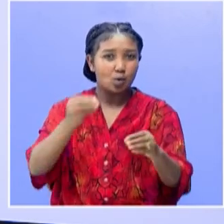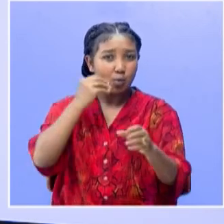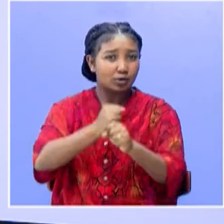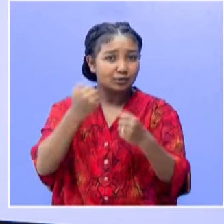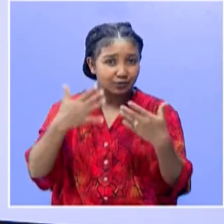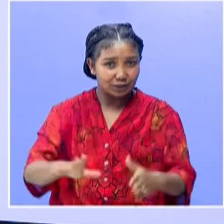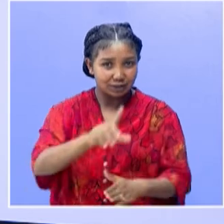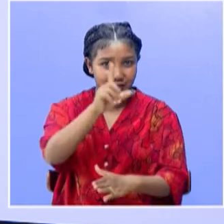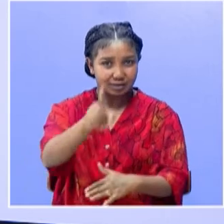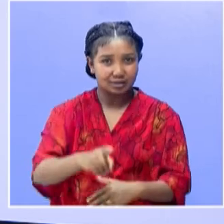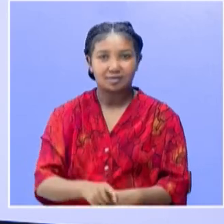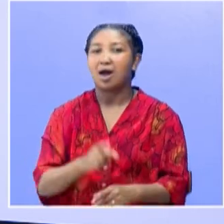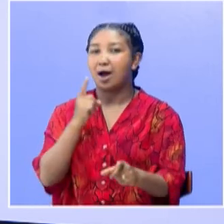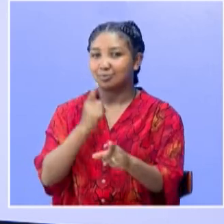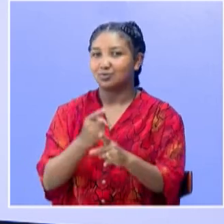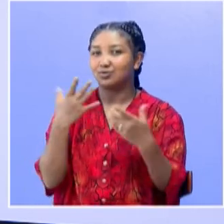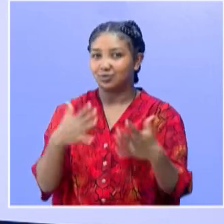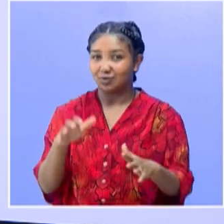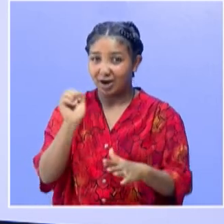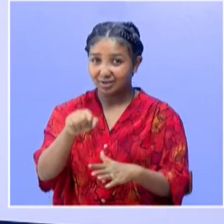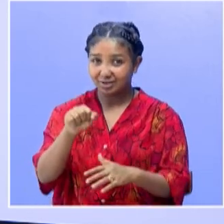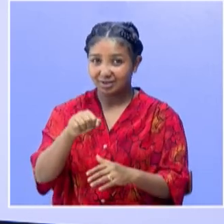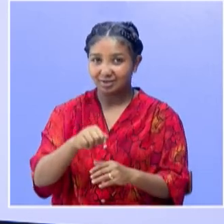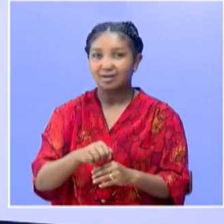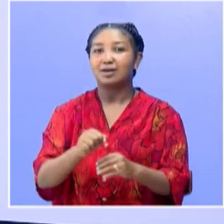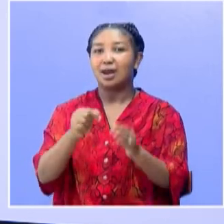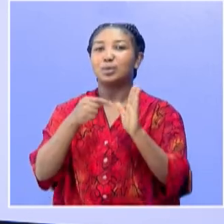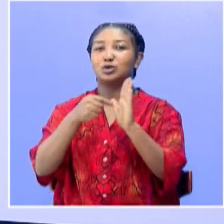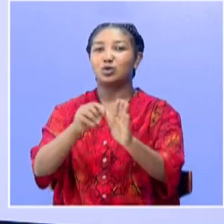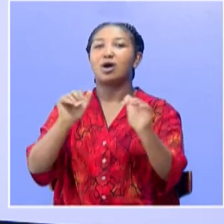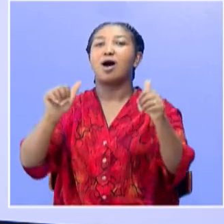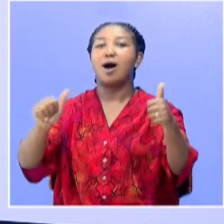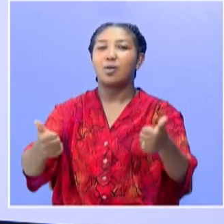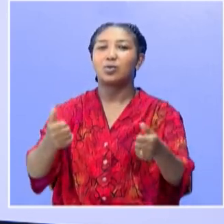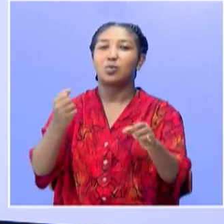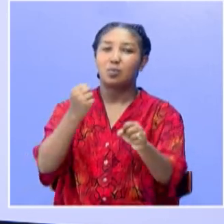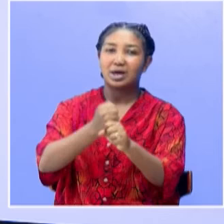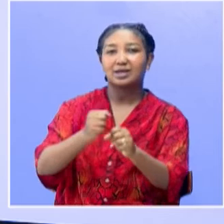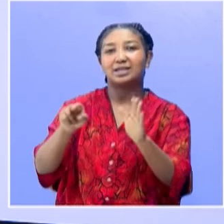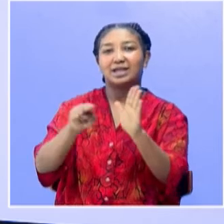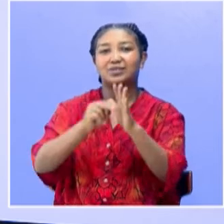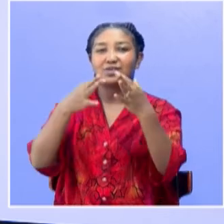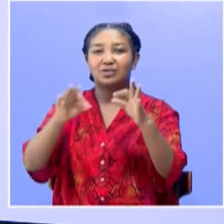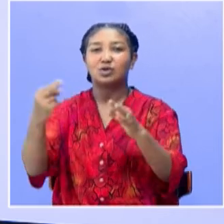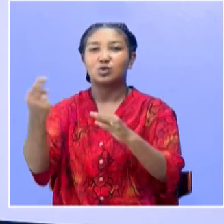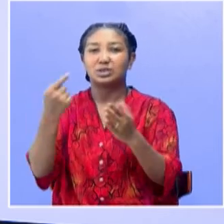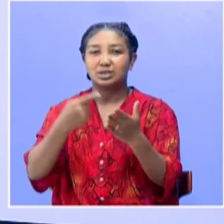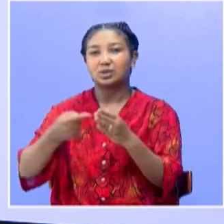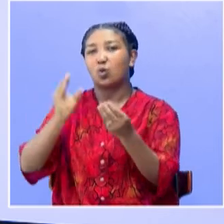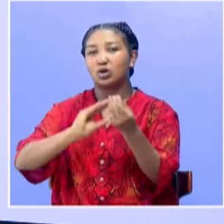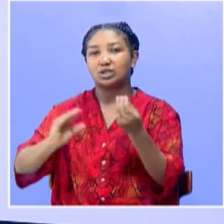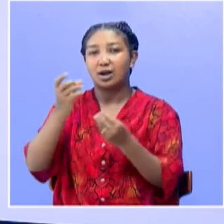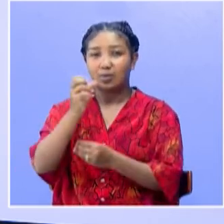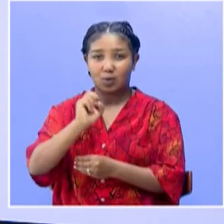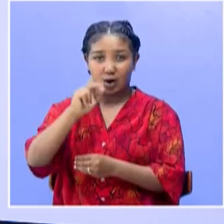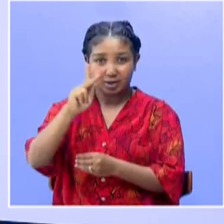sentences? I'm sure you do. Yeah? Let me show you how you make negative sentences using these conditionals,